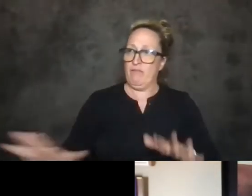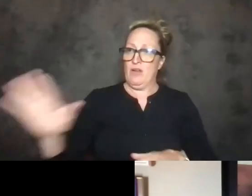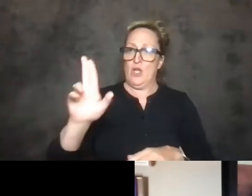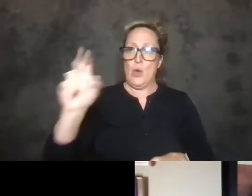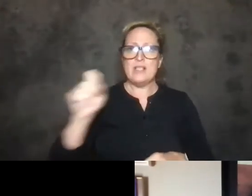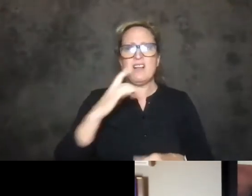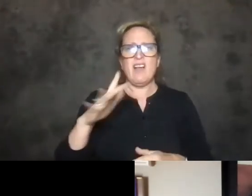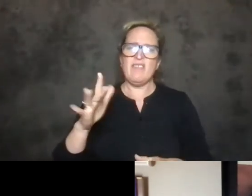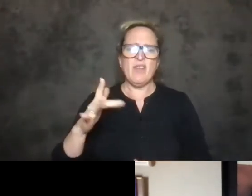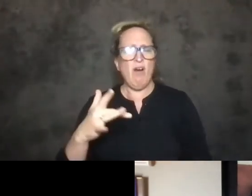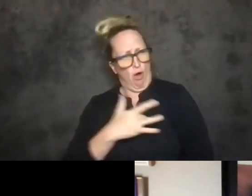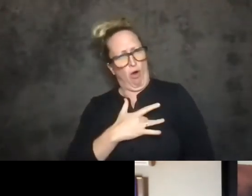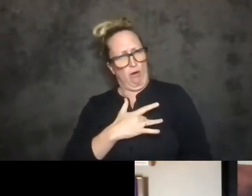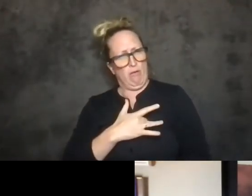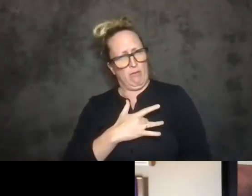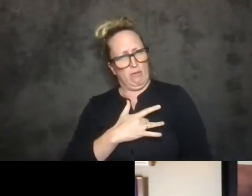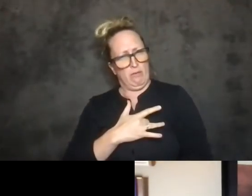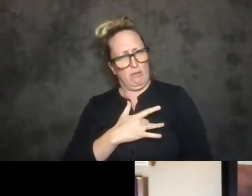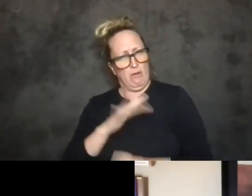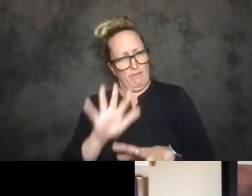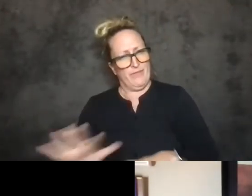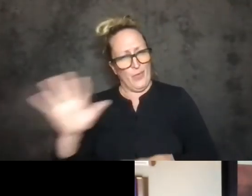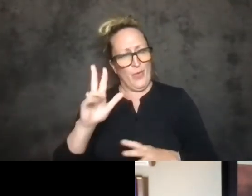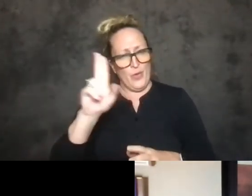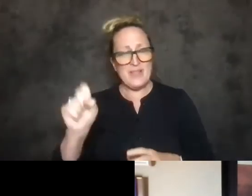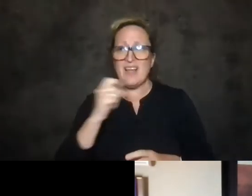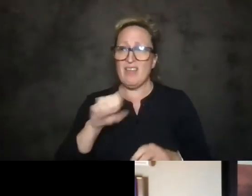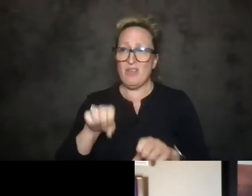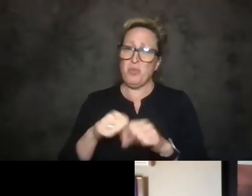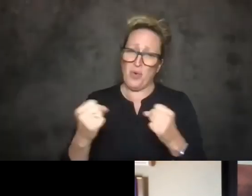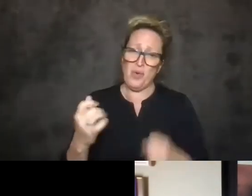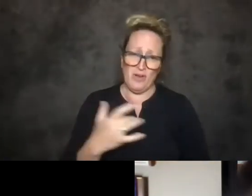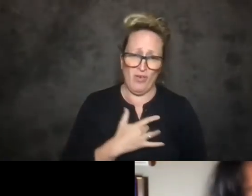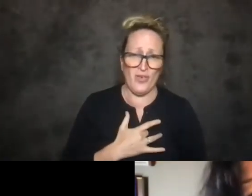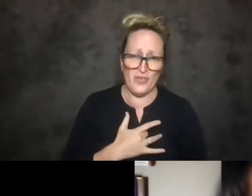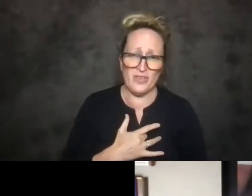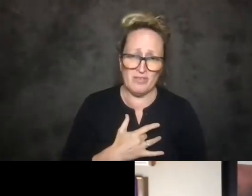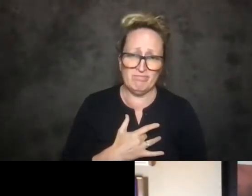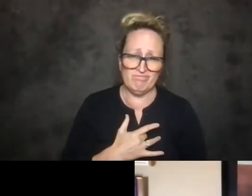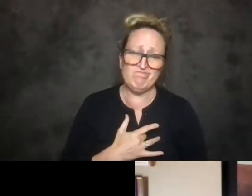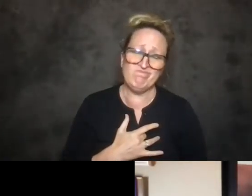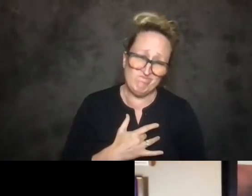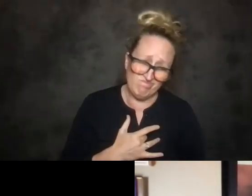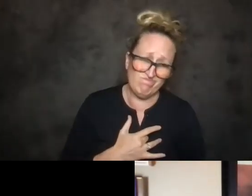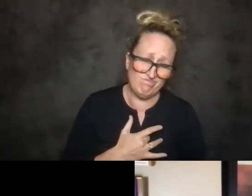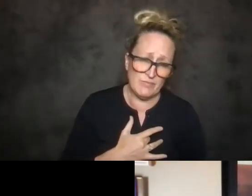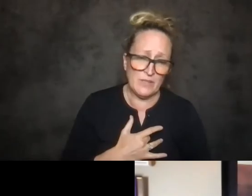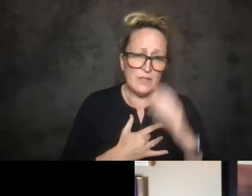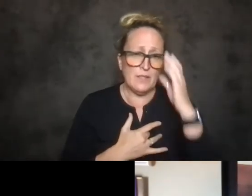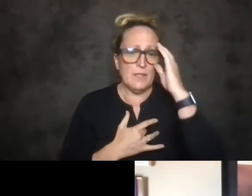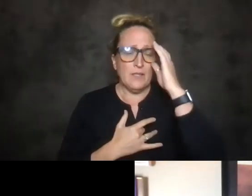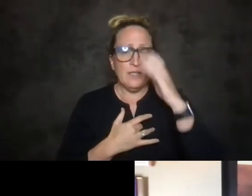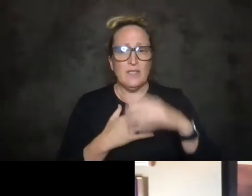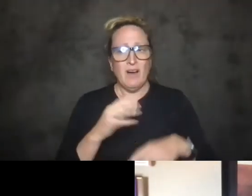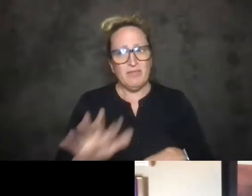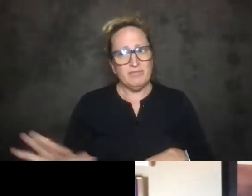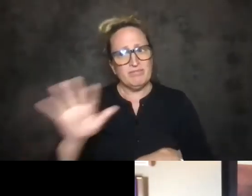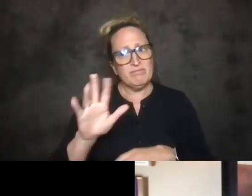of the country and the broken heart, you know, the broken heart of a country.